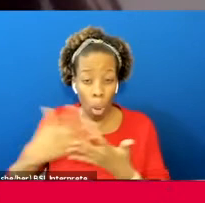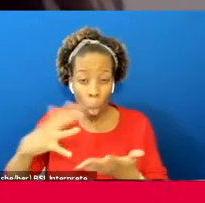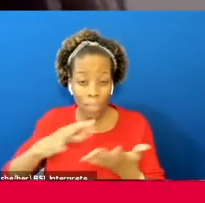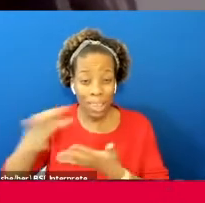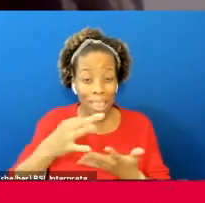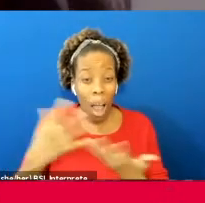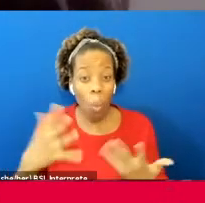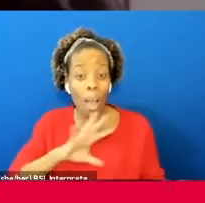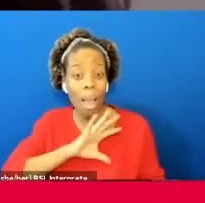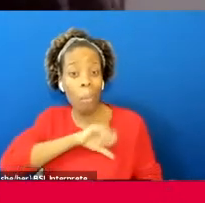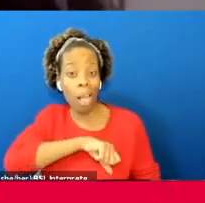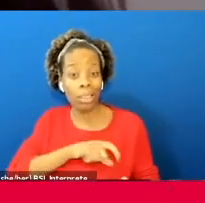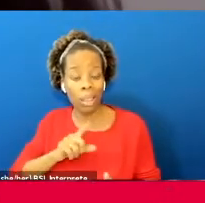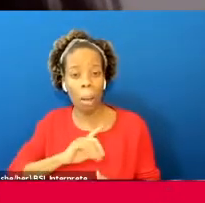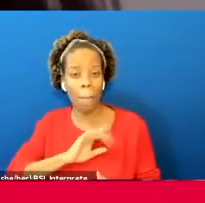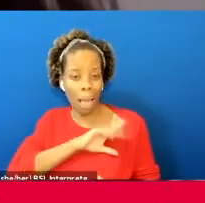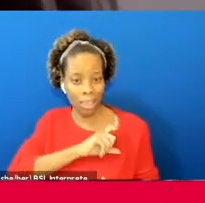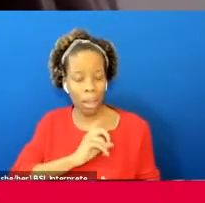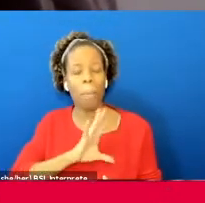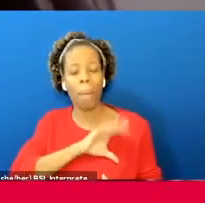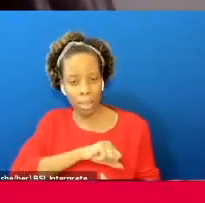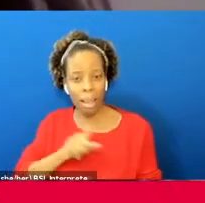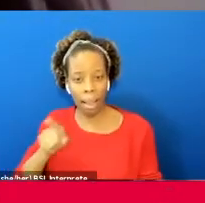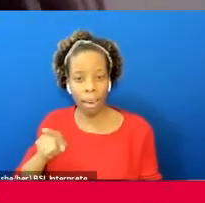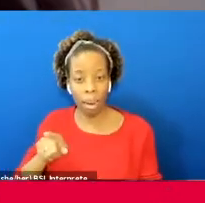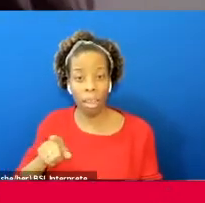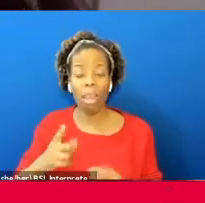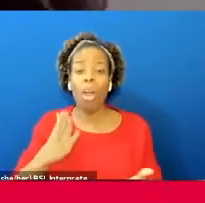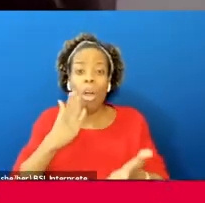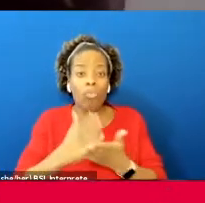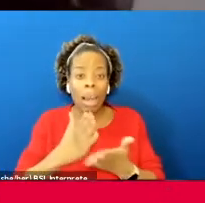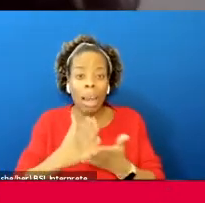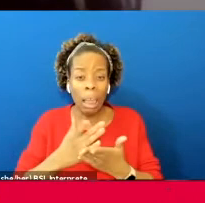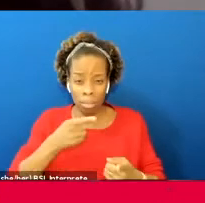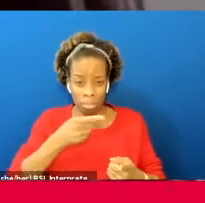though they may seem unrelated, they are all embedded in a deep web